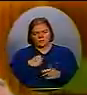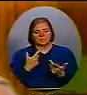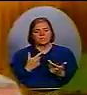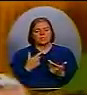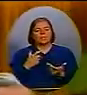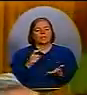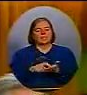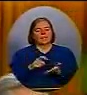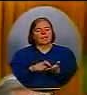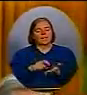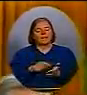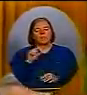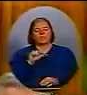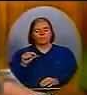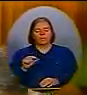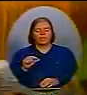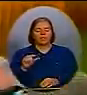fraud.